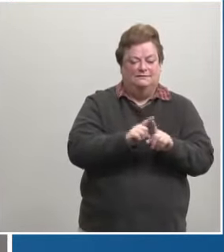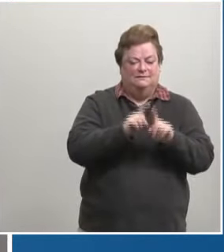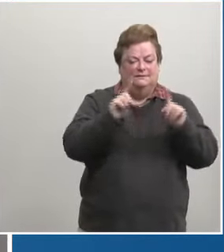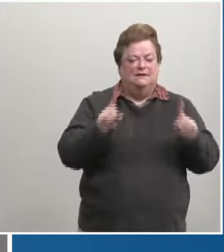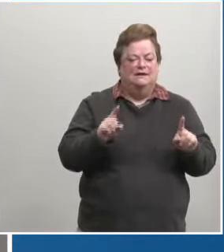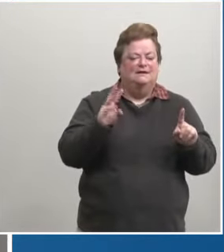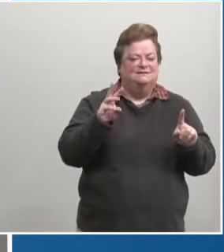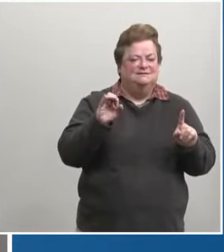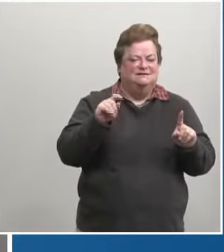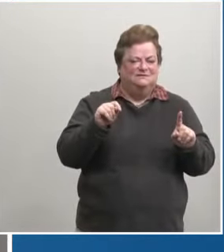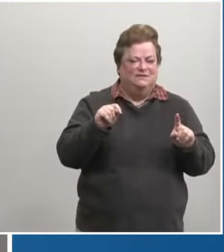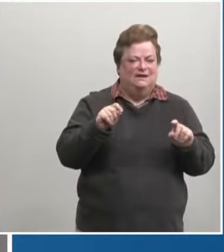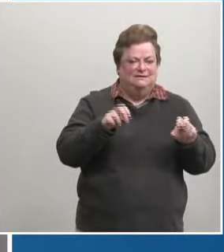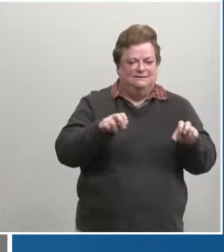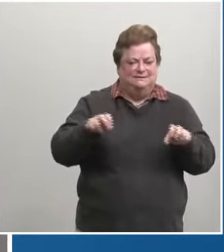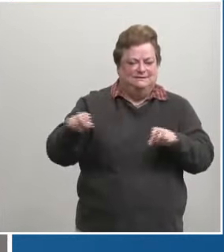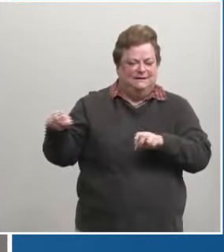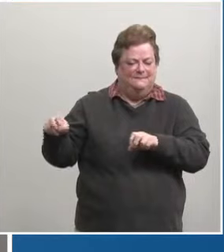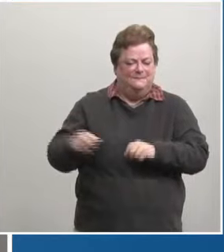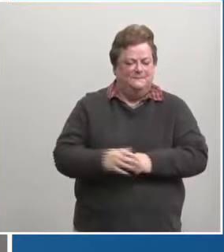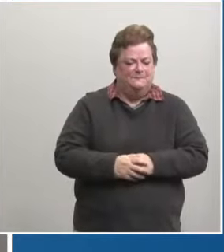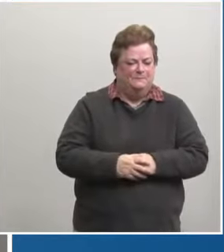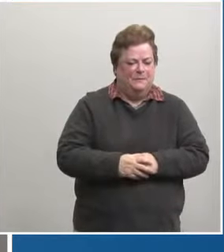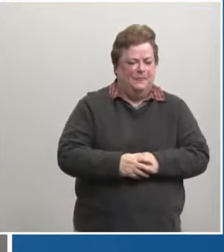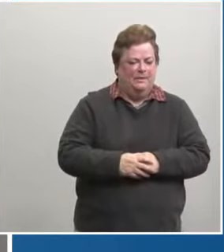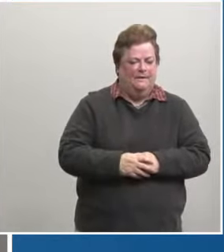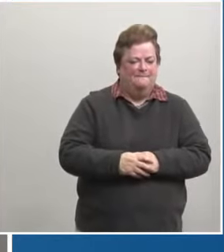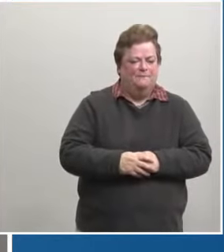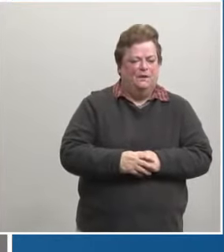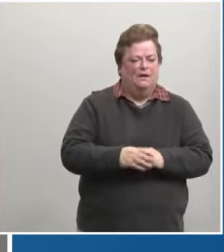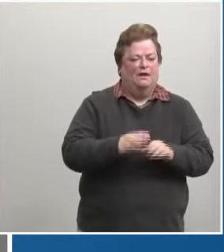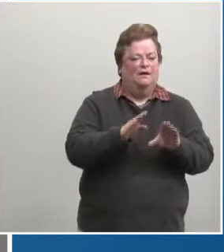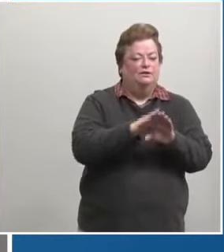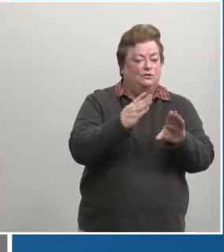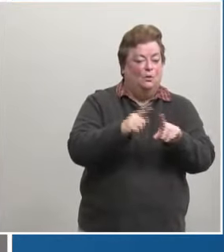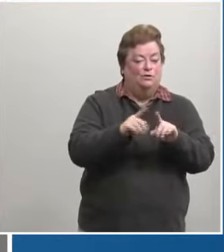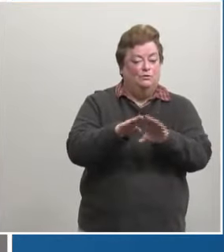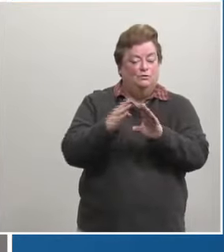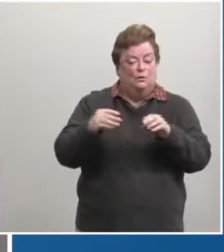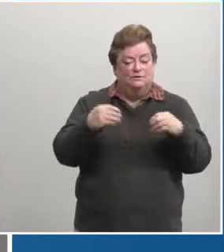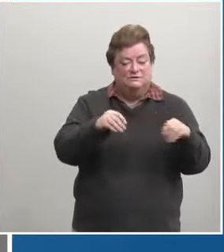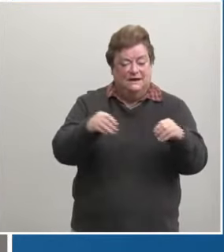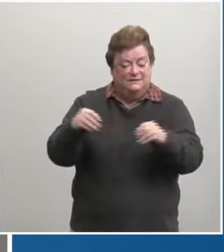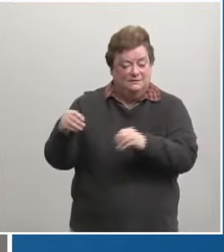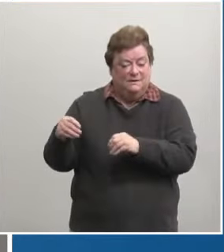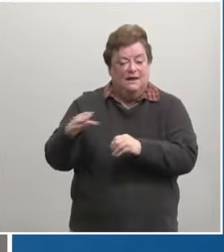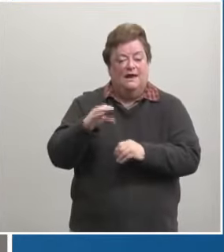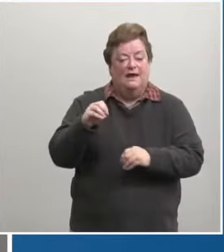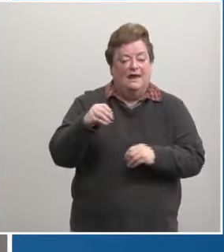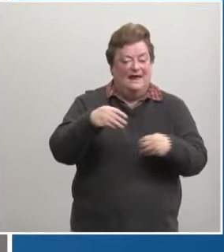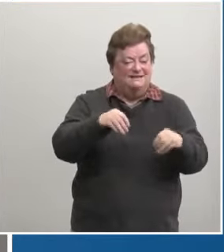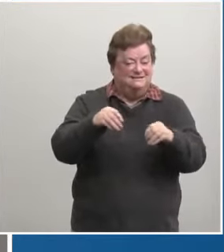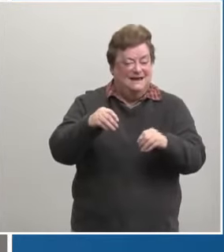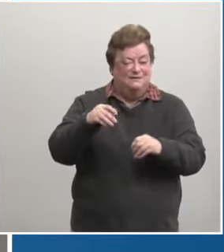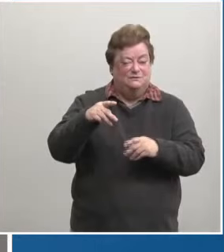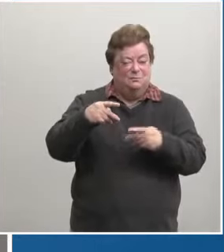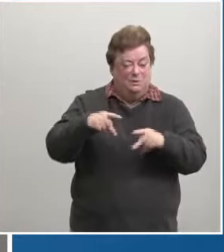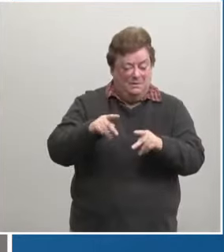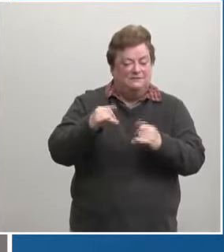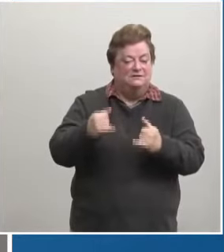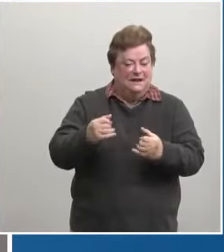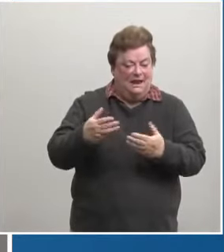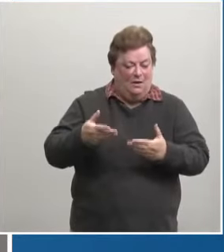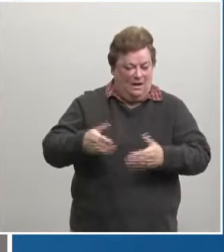of distancing from others. Door-to-door sales may resume and peddler permits may be issued.